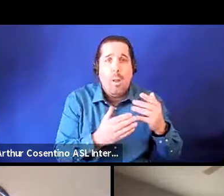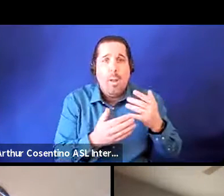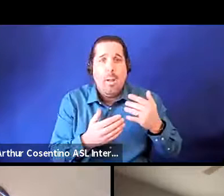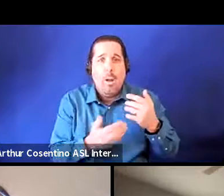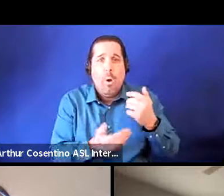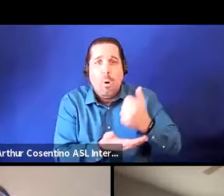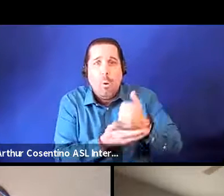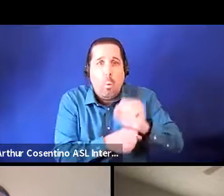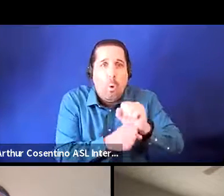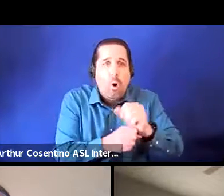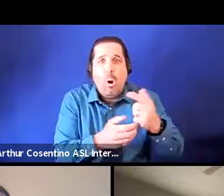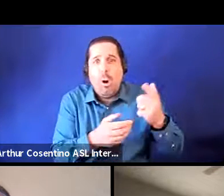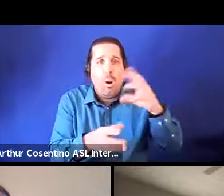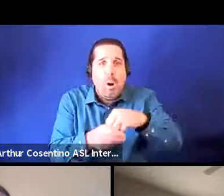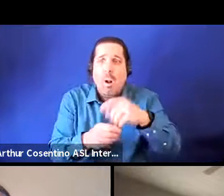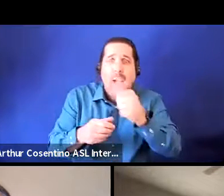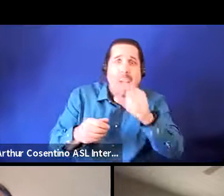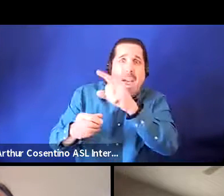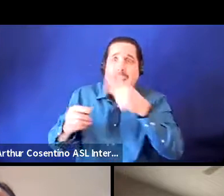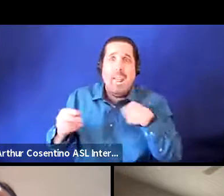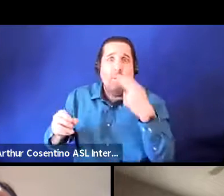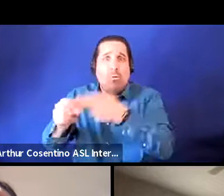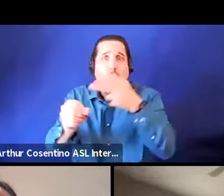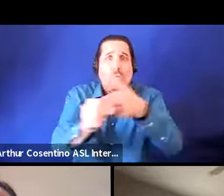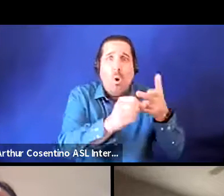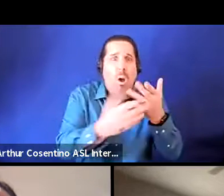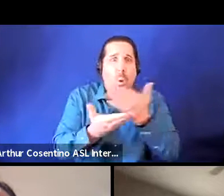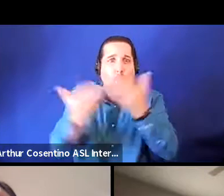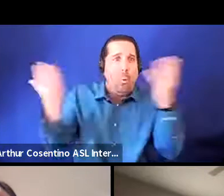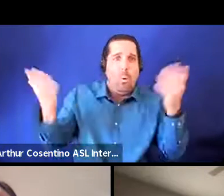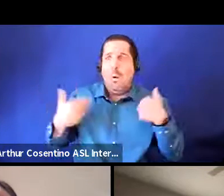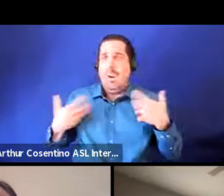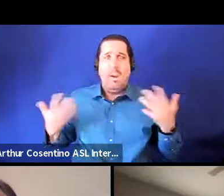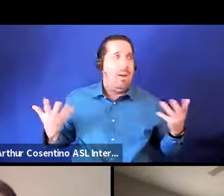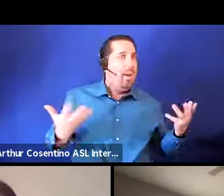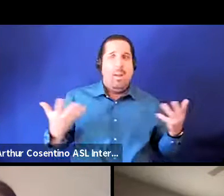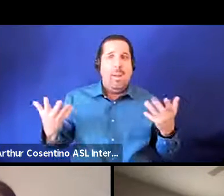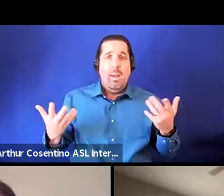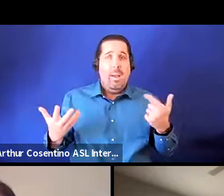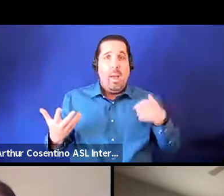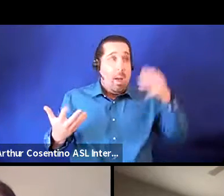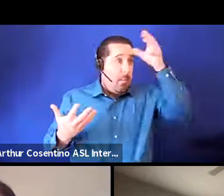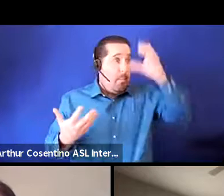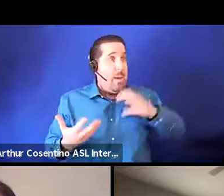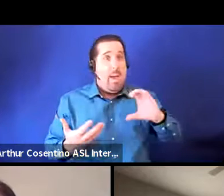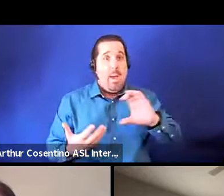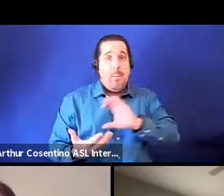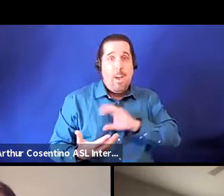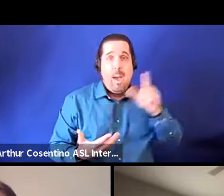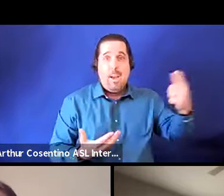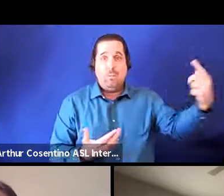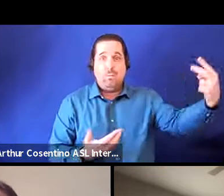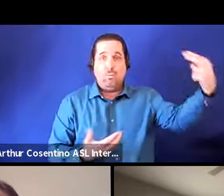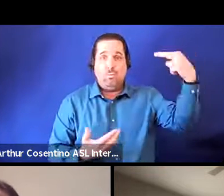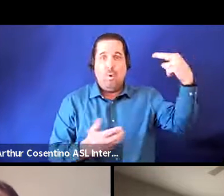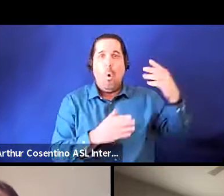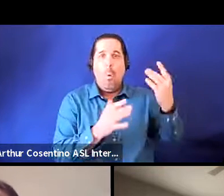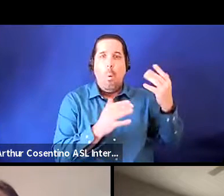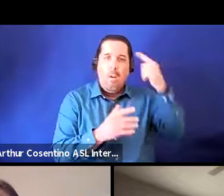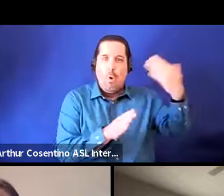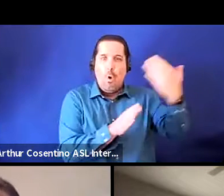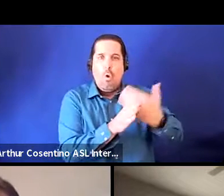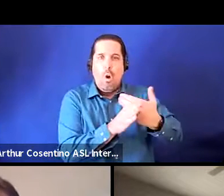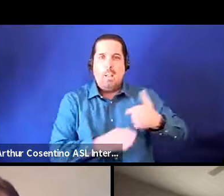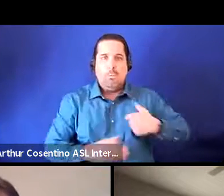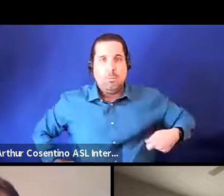outreach workers out and about. There's nothing. The only thing that was in the community was a man with a badge and a firearm, gang units on the corner waiting to harass me, when I